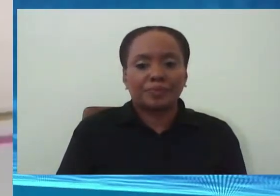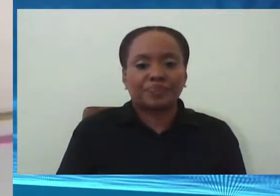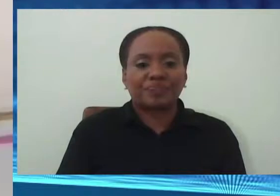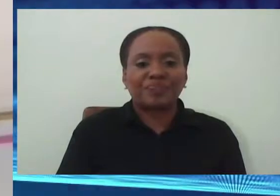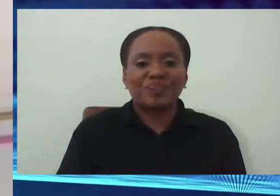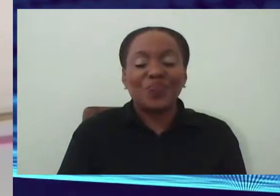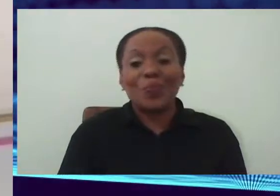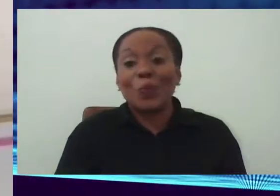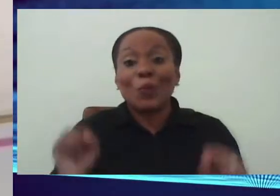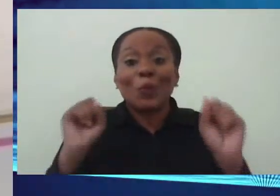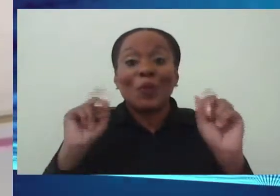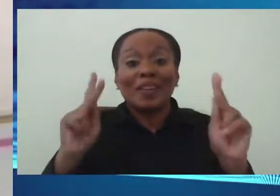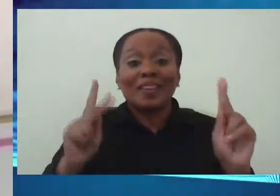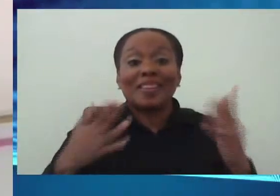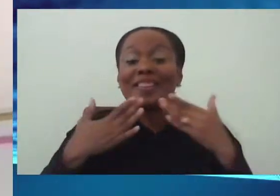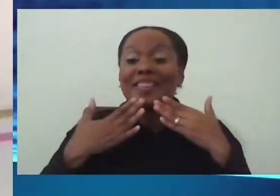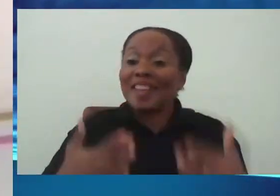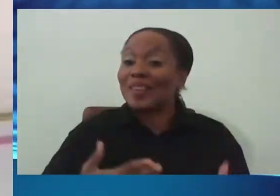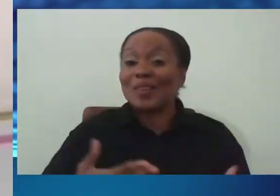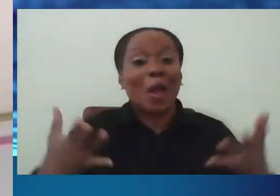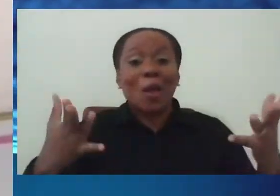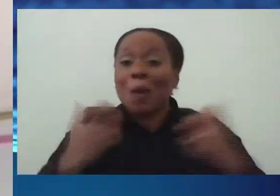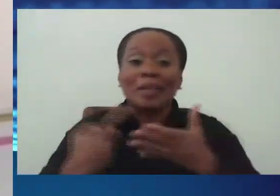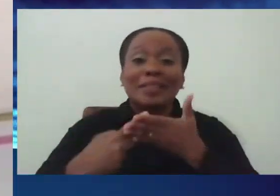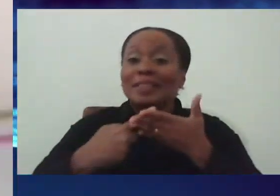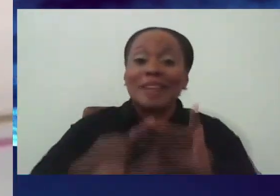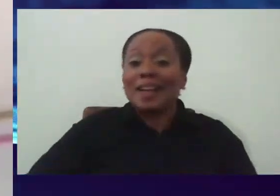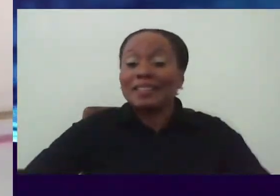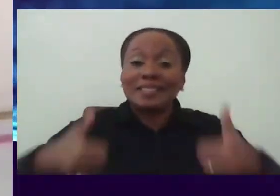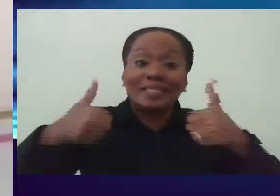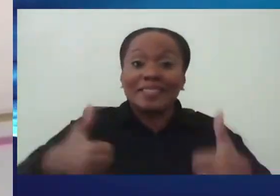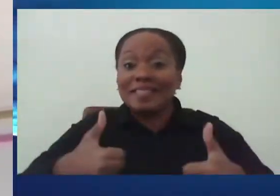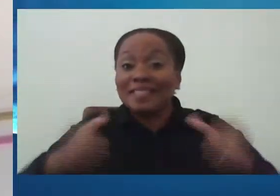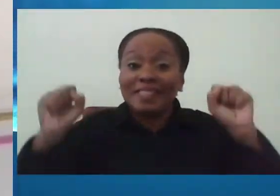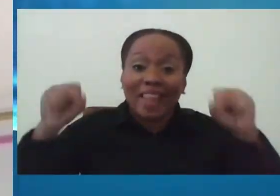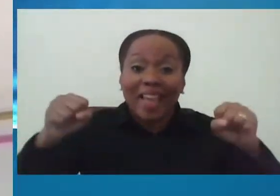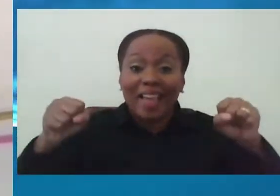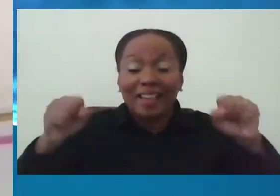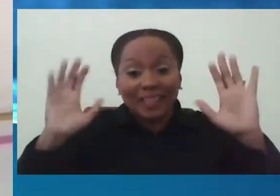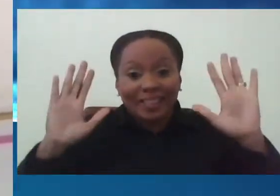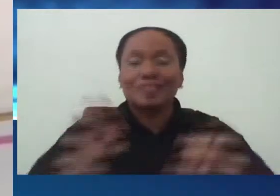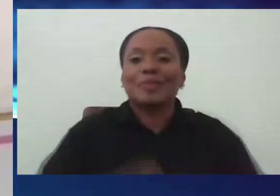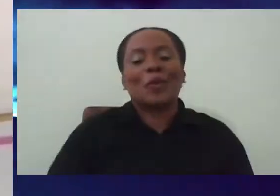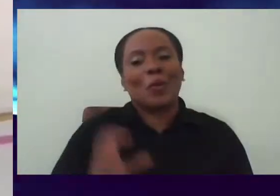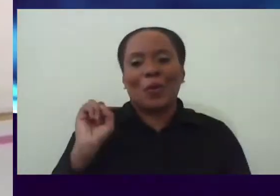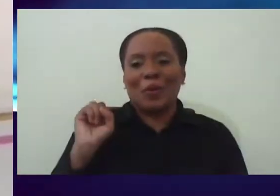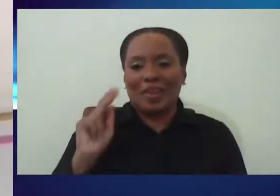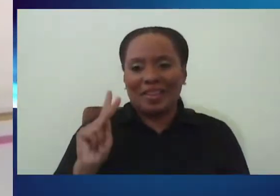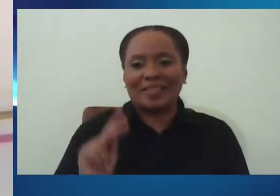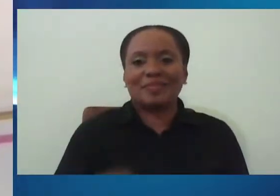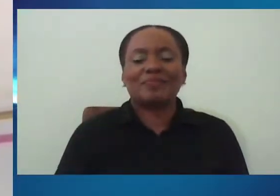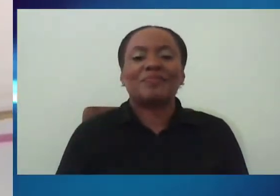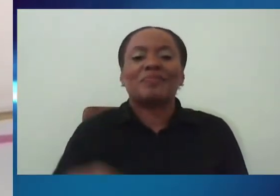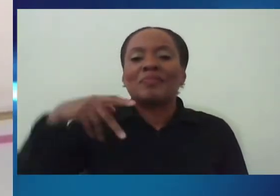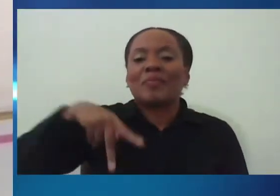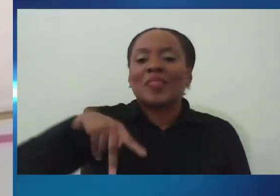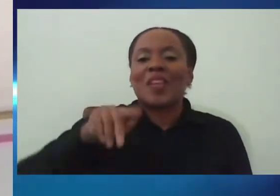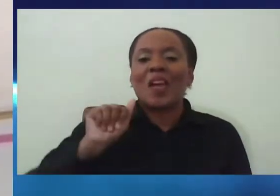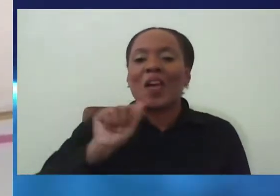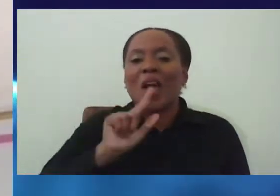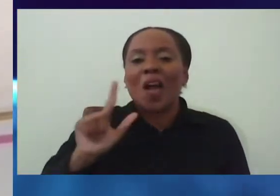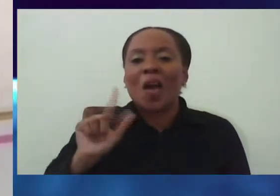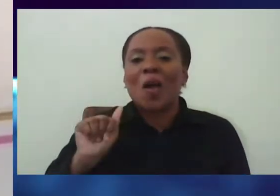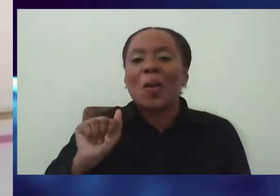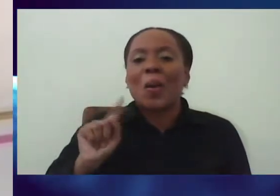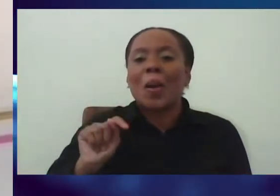Goody, thank you. Happy to talk about palliative care. So for everybody, palliative care really has to do